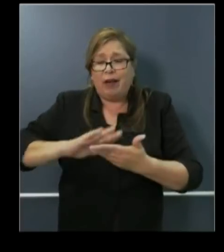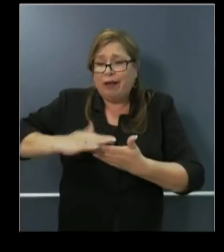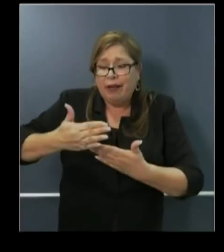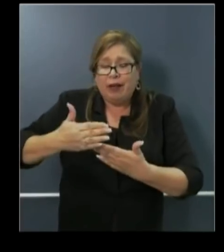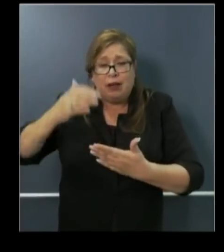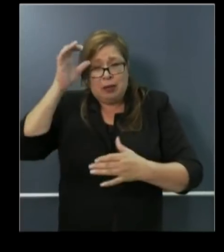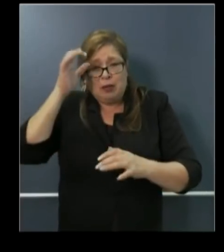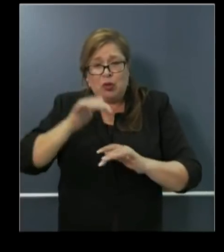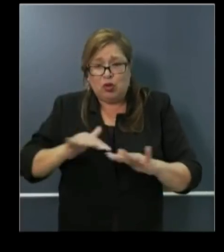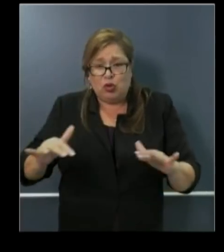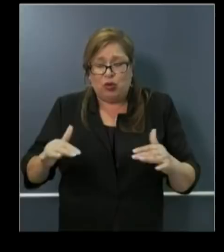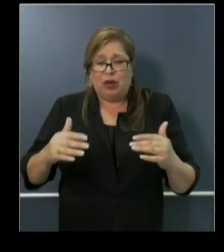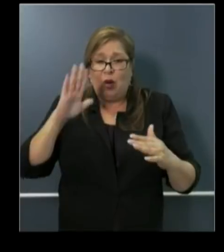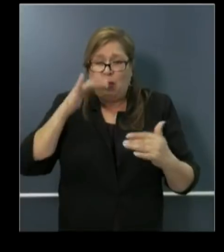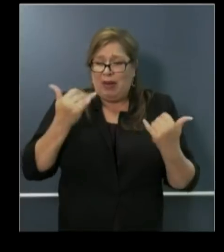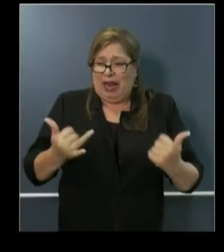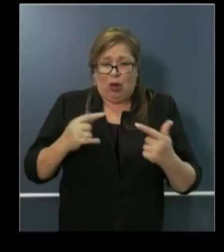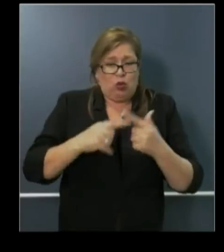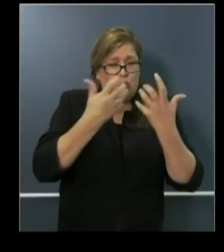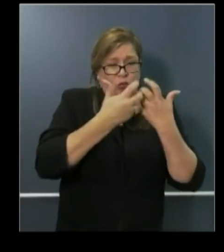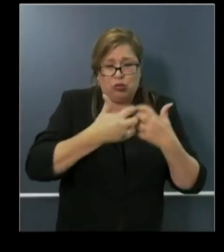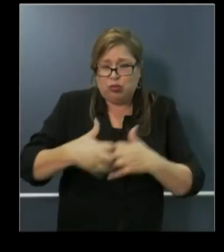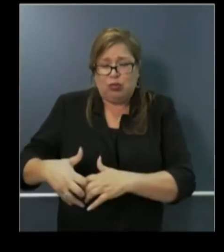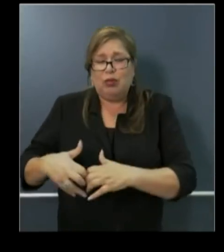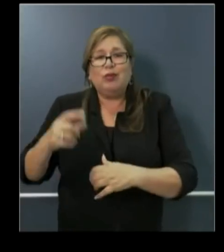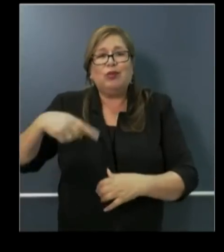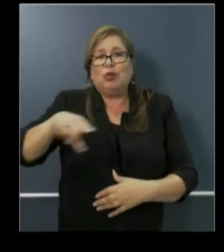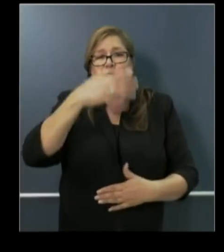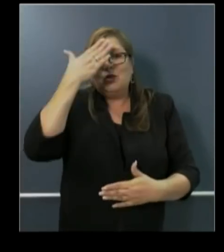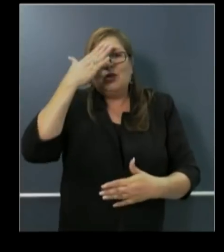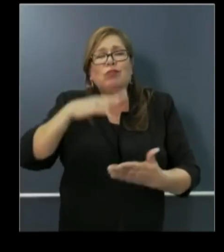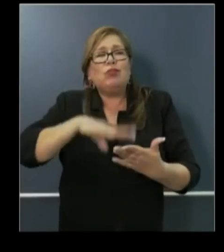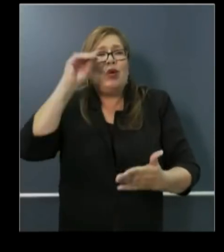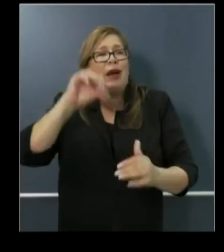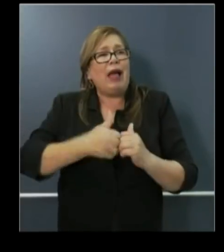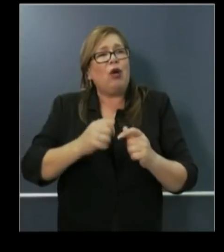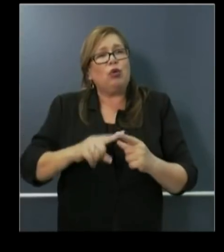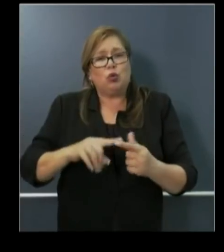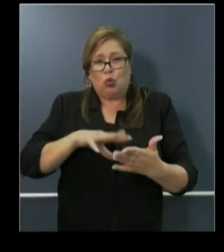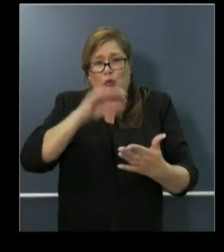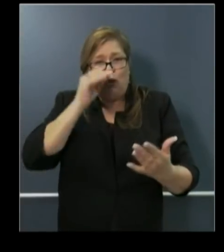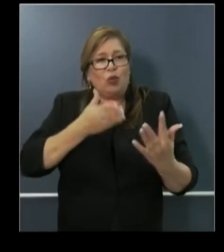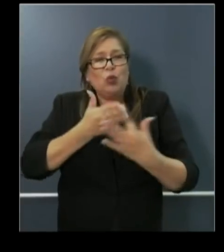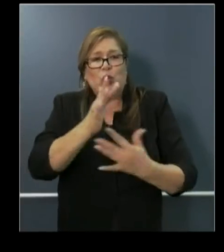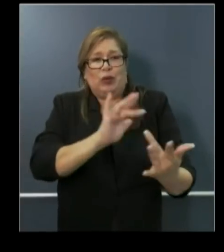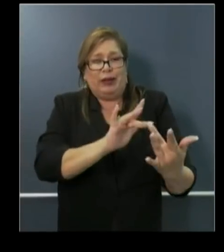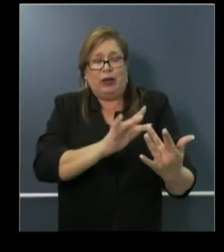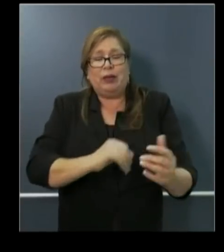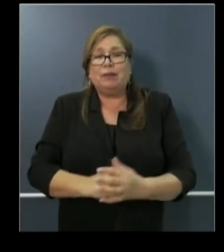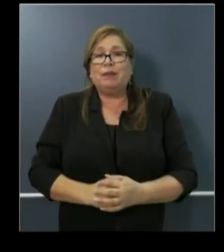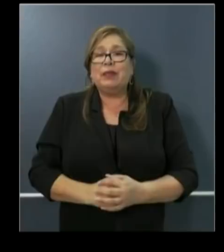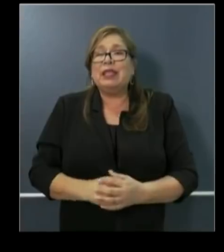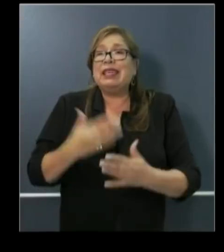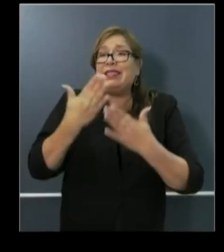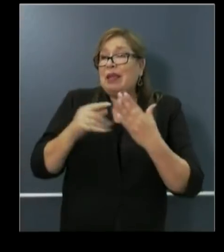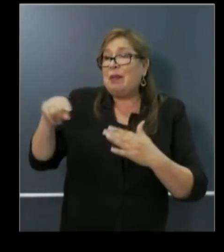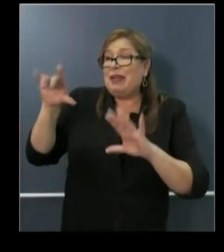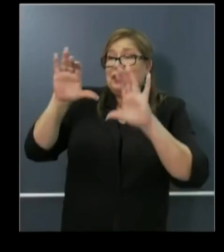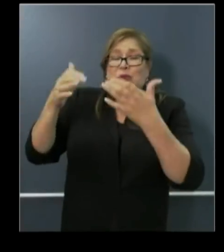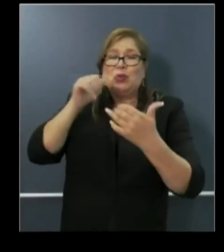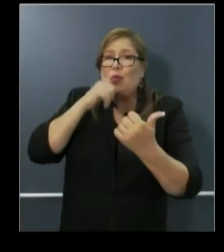parents, how to engage in learning online. But districts are also, where they don't have that connectivity yet,